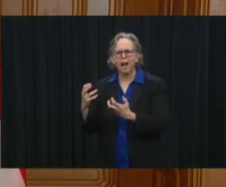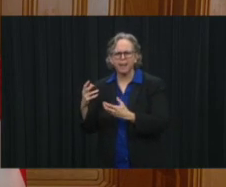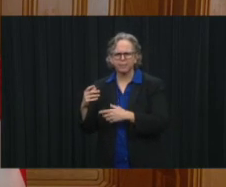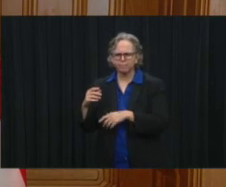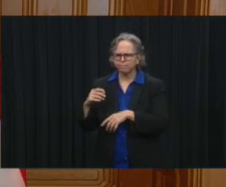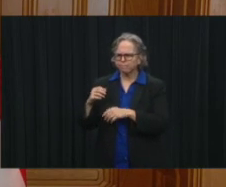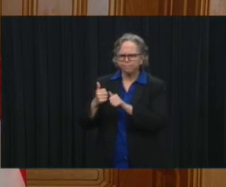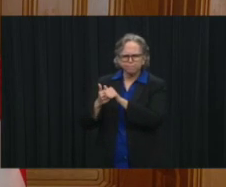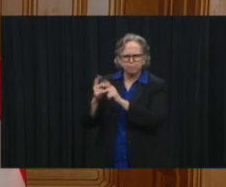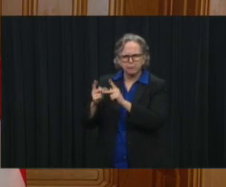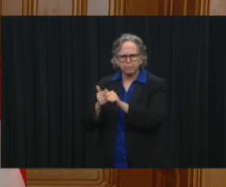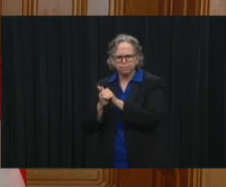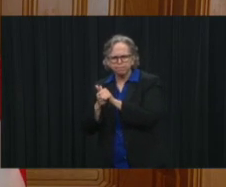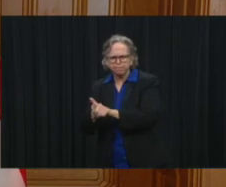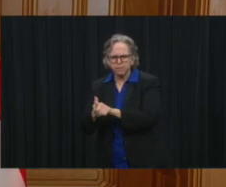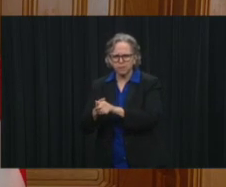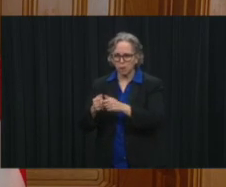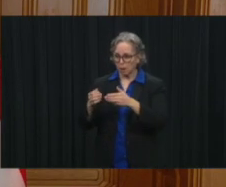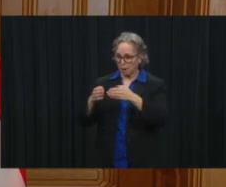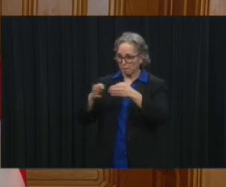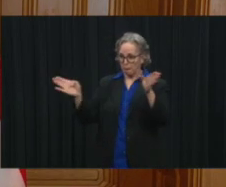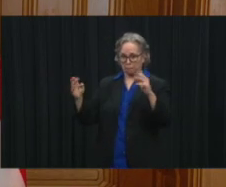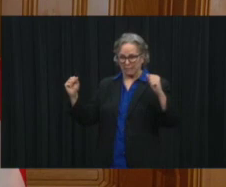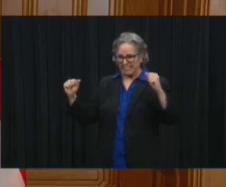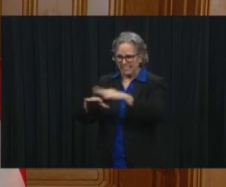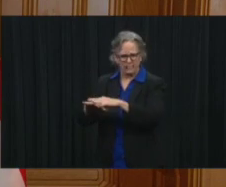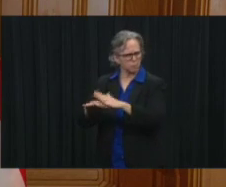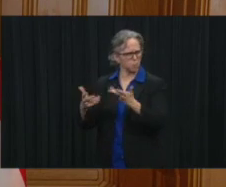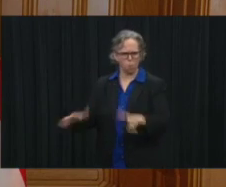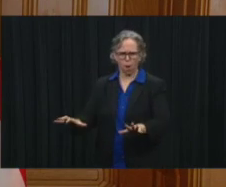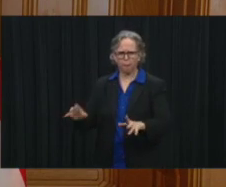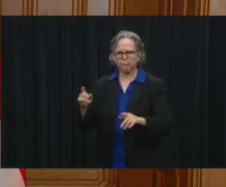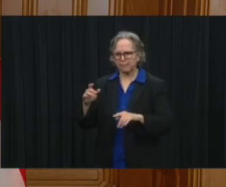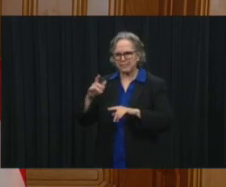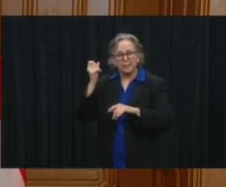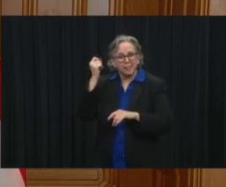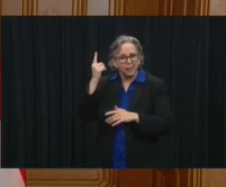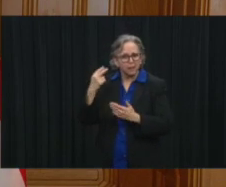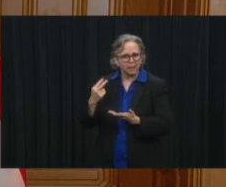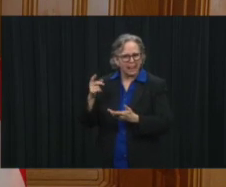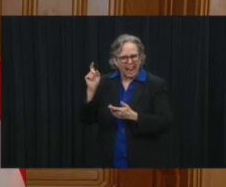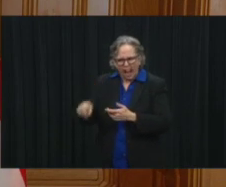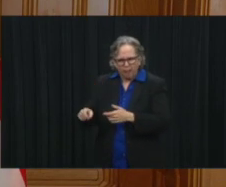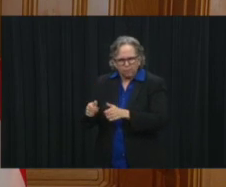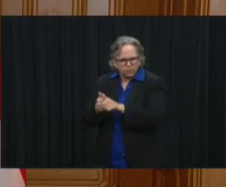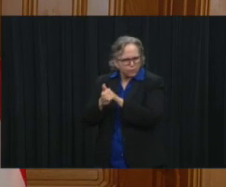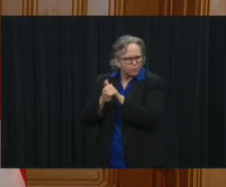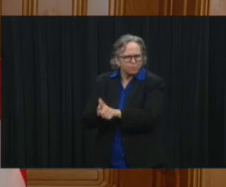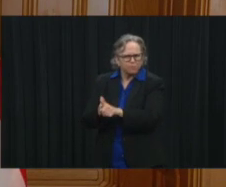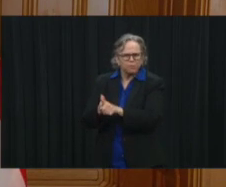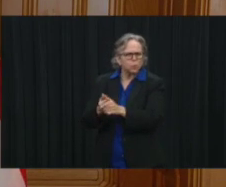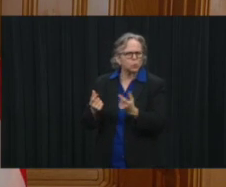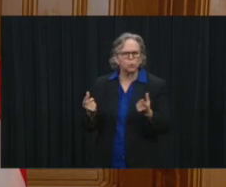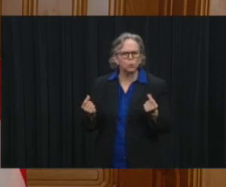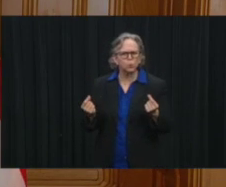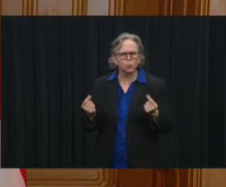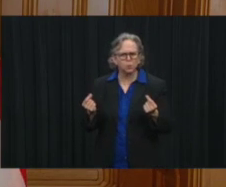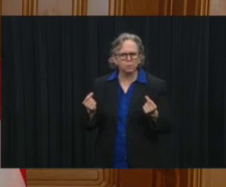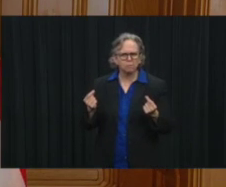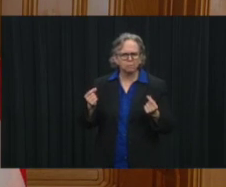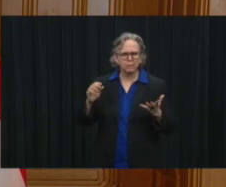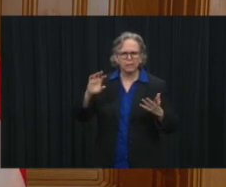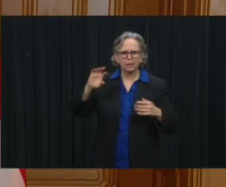gatherings, but we also, of course, want them to abide by sunshine laws, and so that people have the opportunity to see exactly what they're